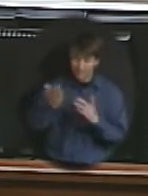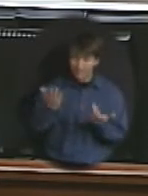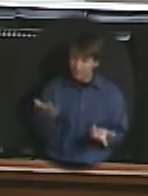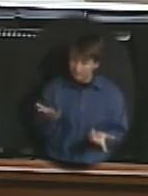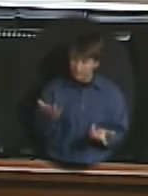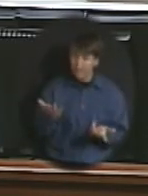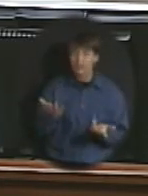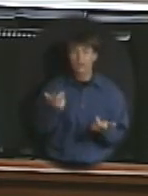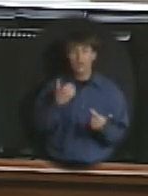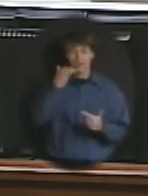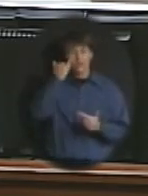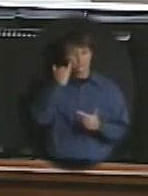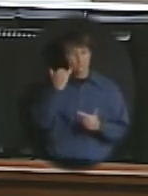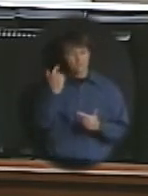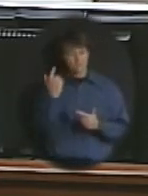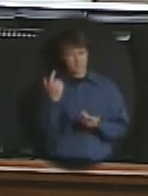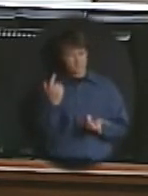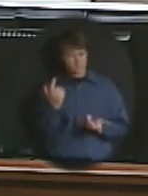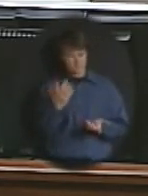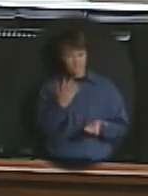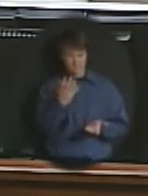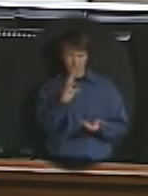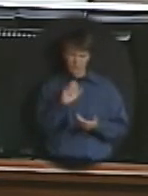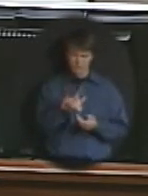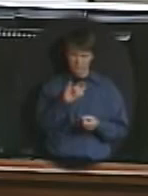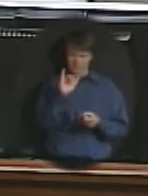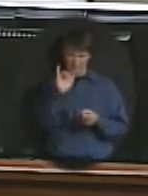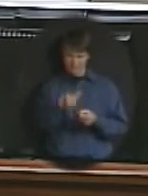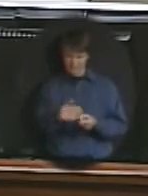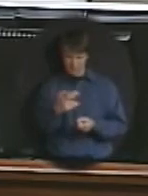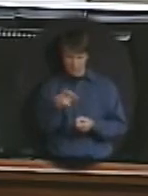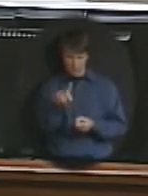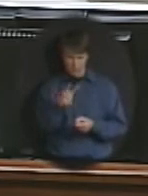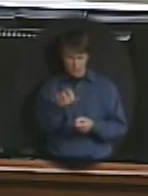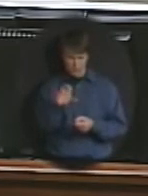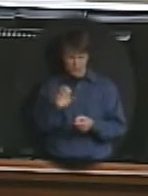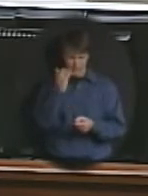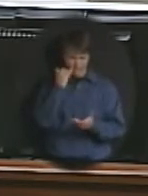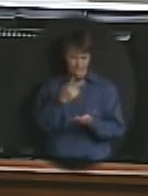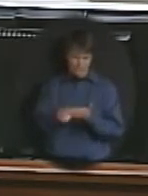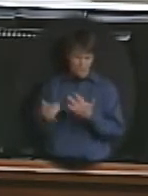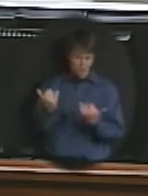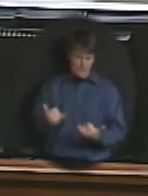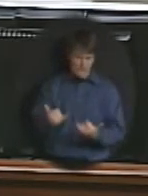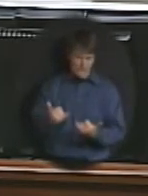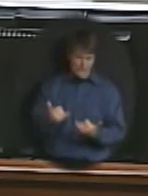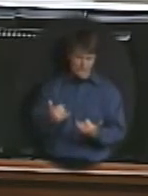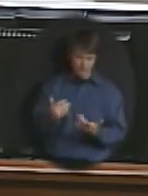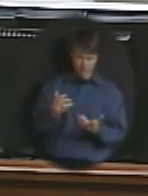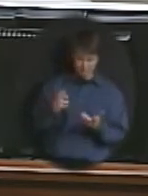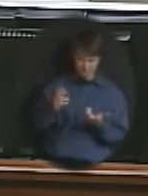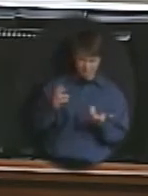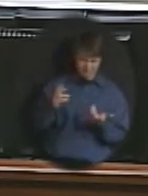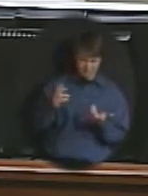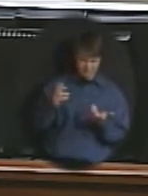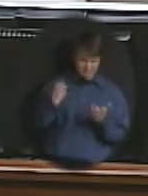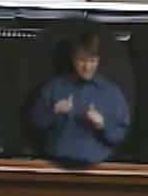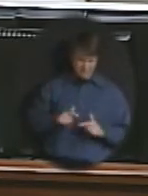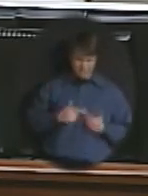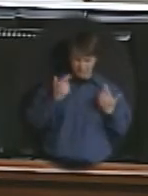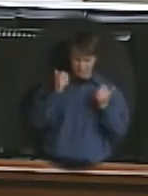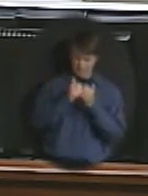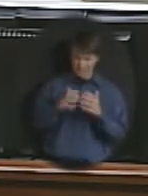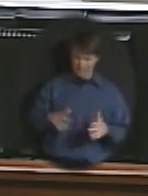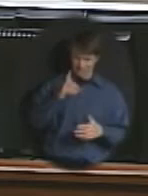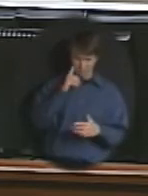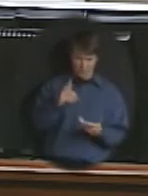if it's something that, if that piece of hardware failed today, could we do without it for 24, 48 hours,